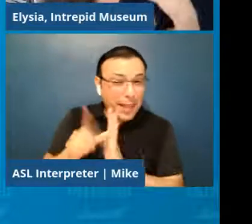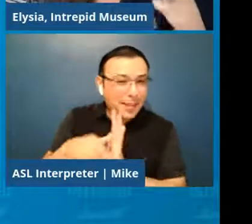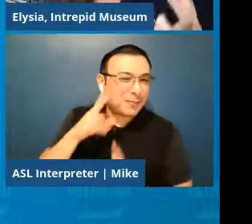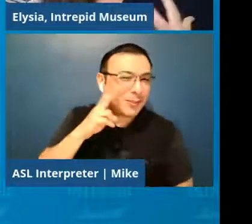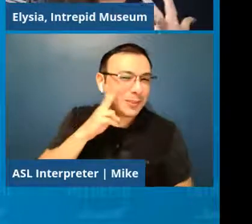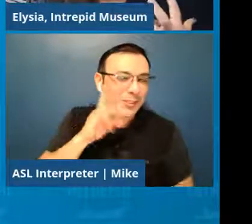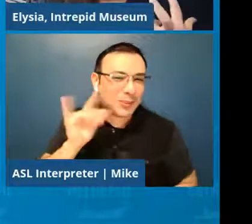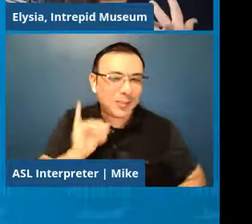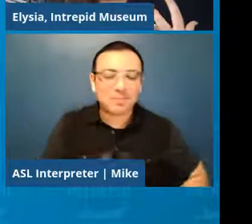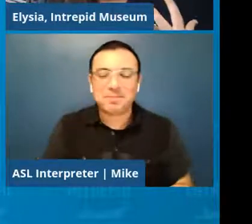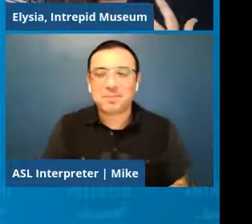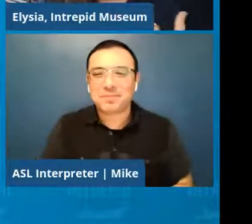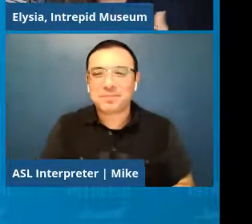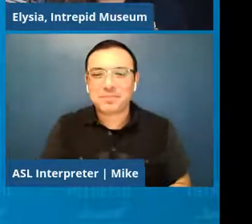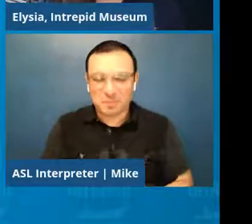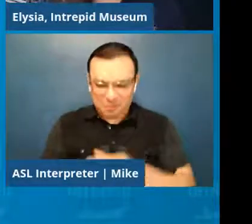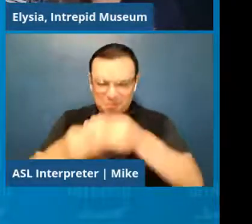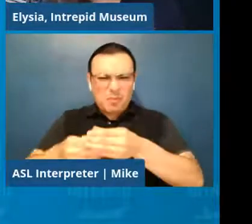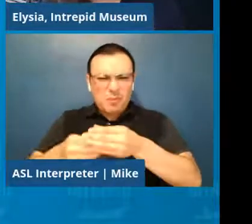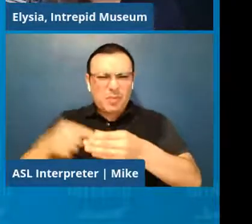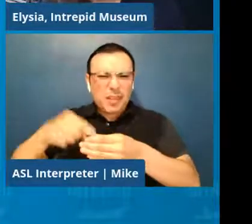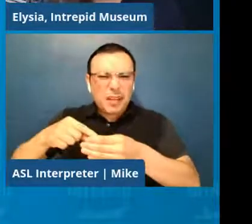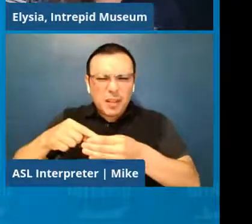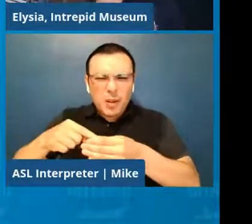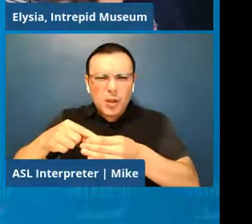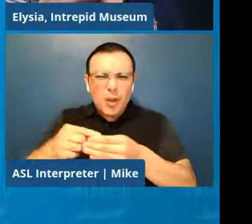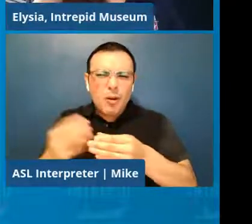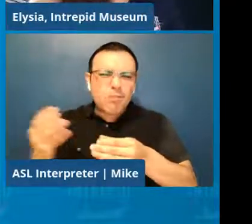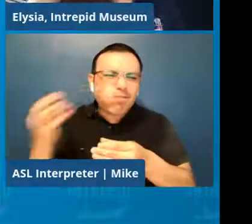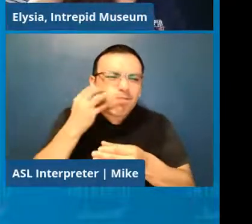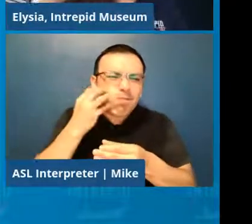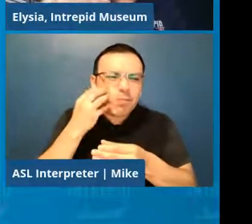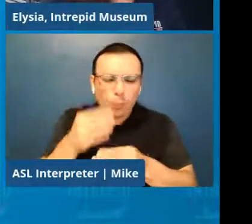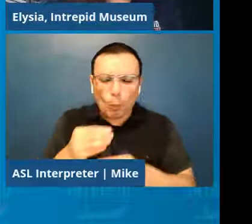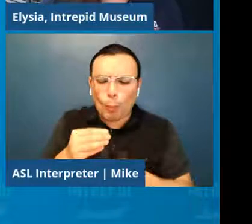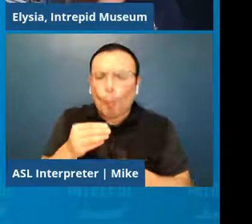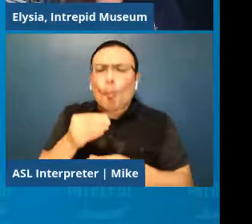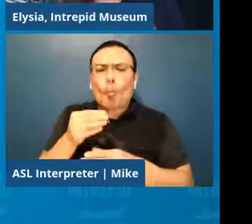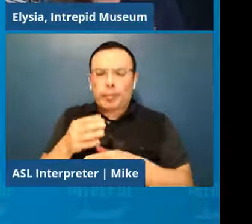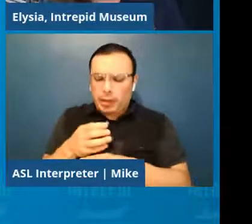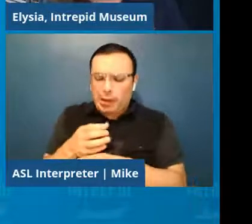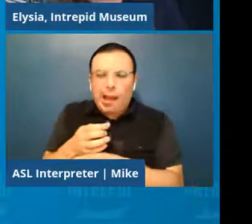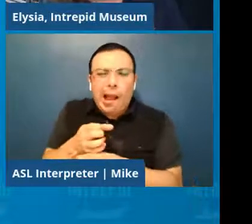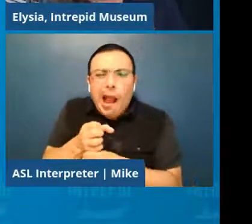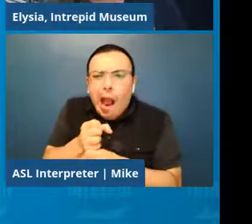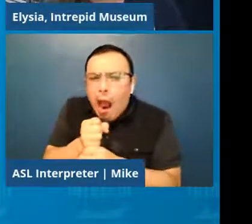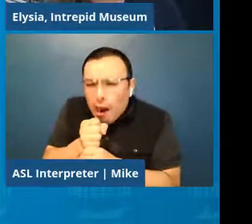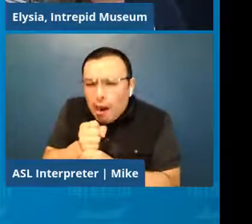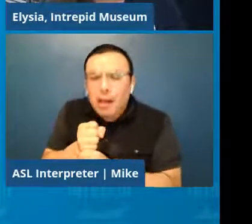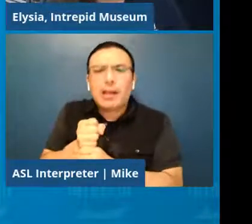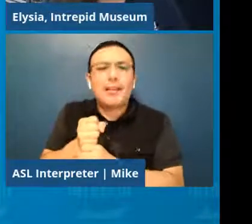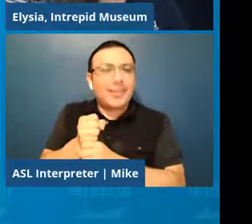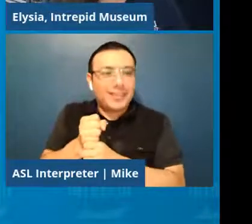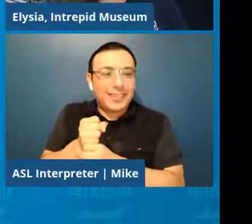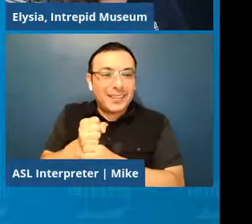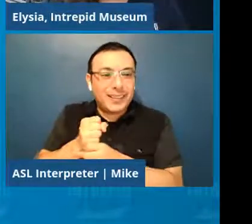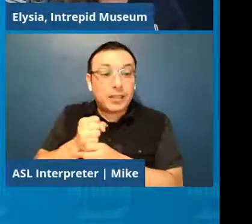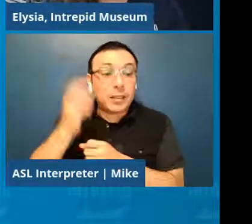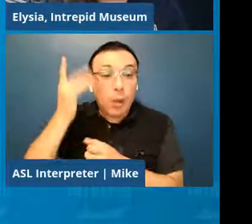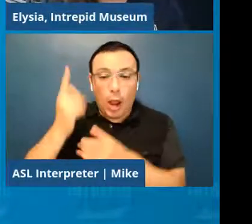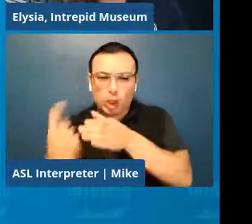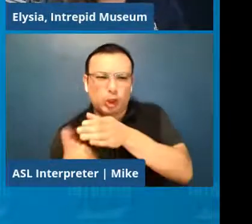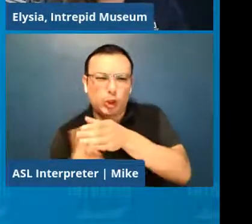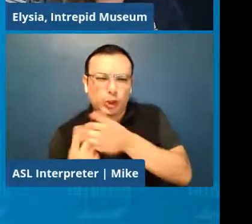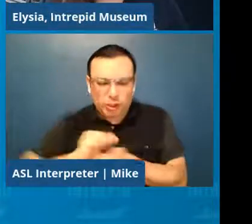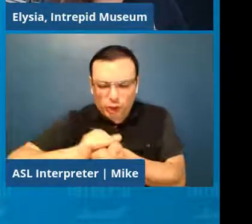thick, pureed paste that they would either suck through a straw or squeeze into their mouths from a toothpaste like aluminum tube, like you could